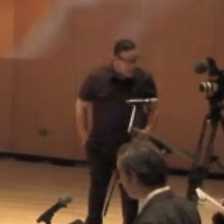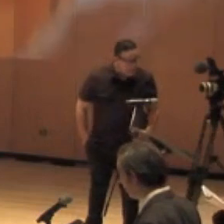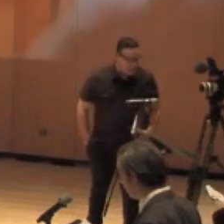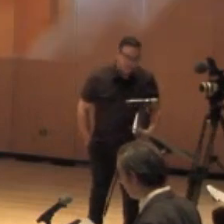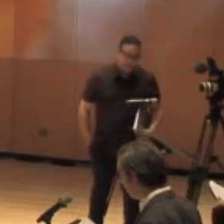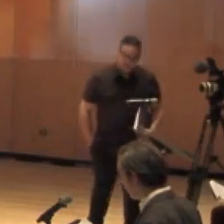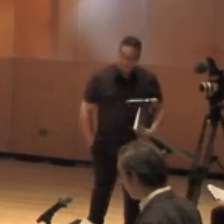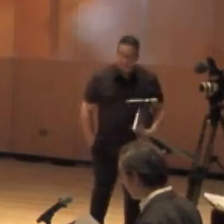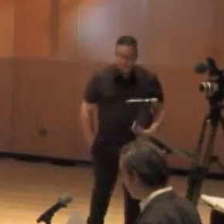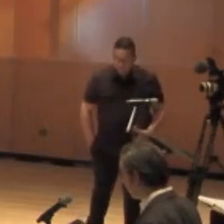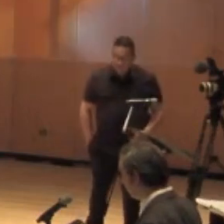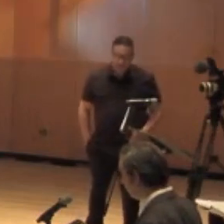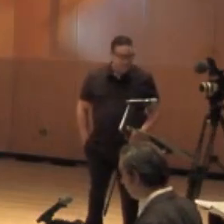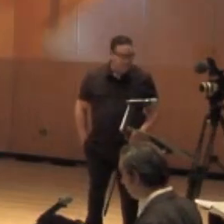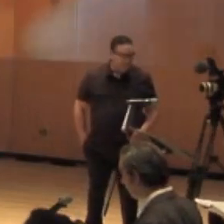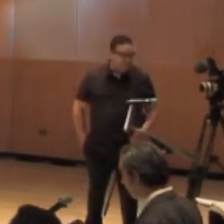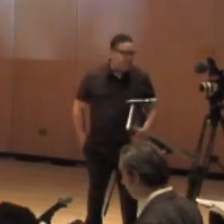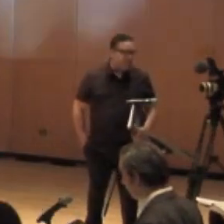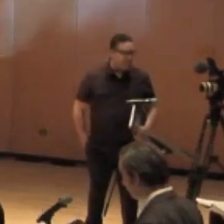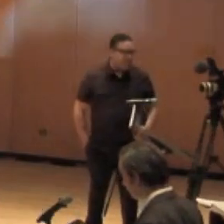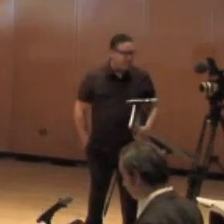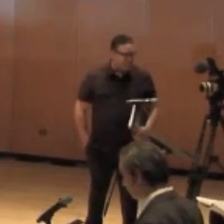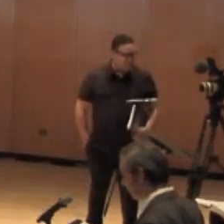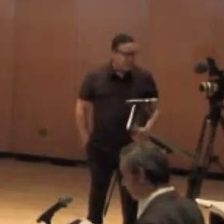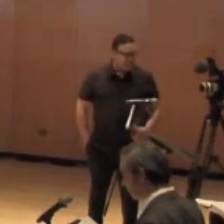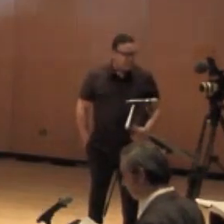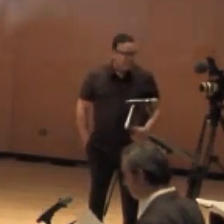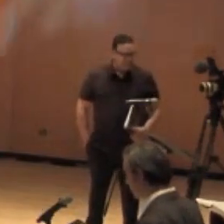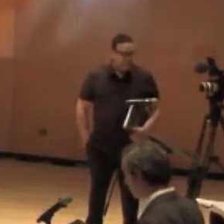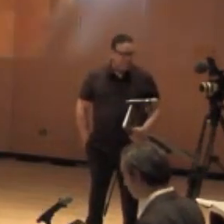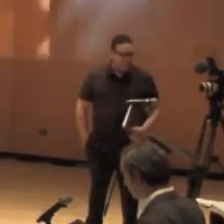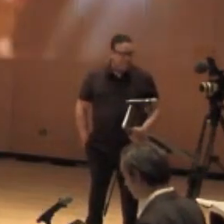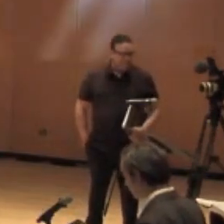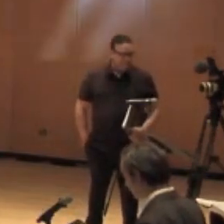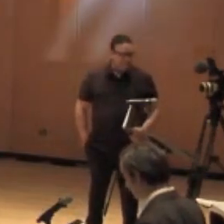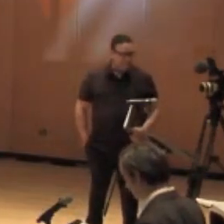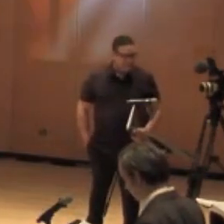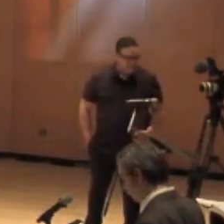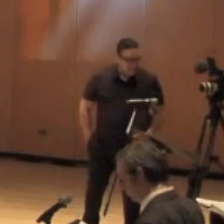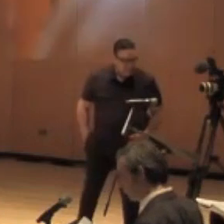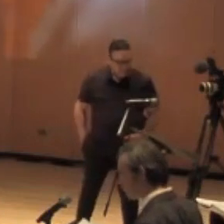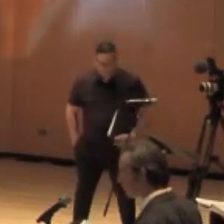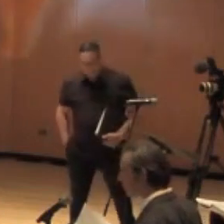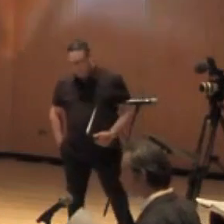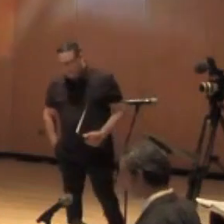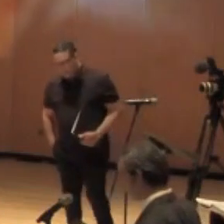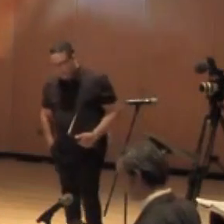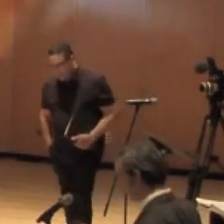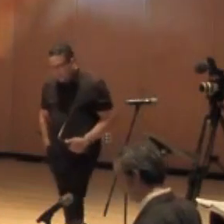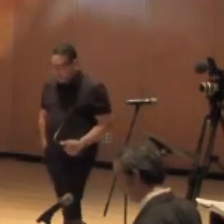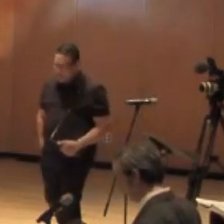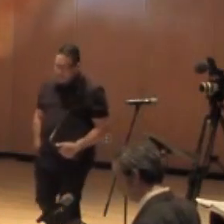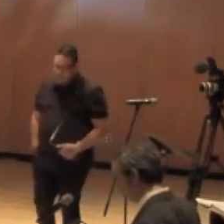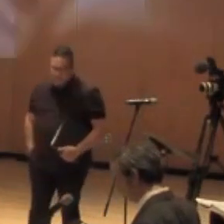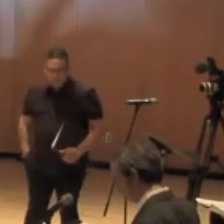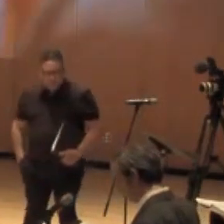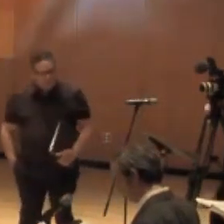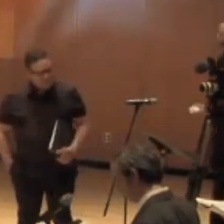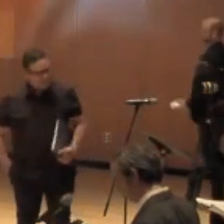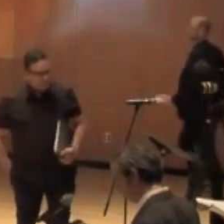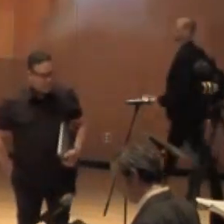you yeah it's a lot when you finally has to have readers yeah